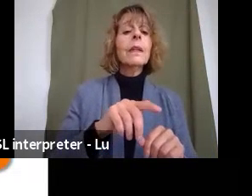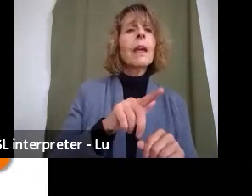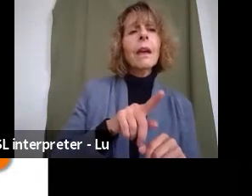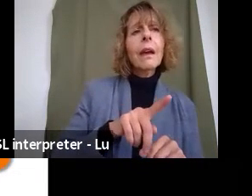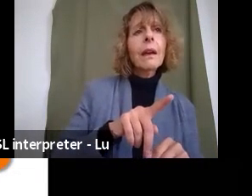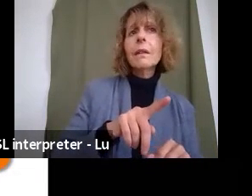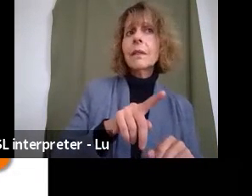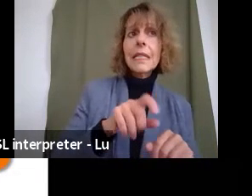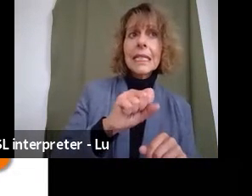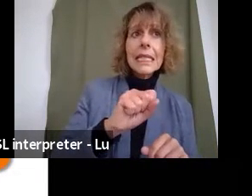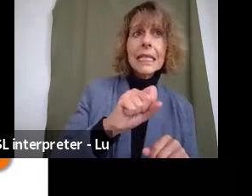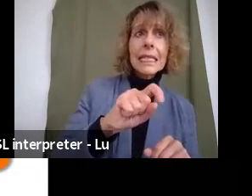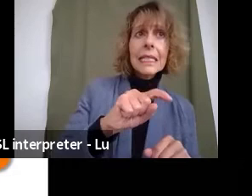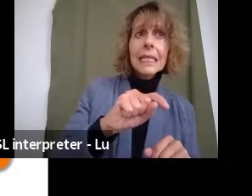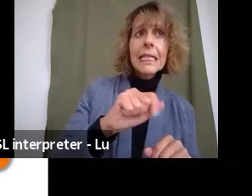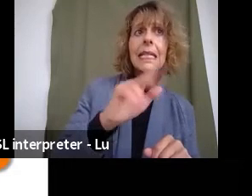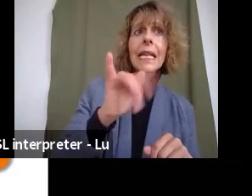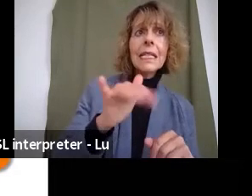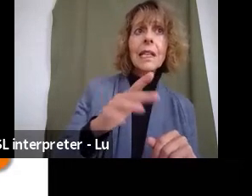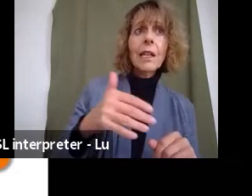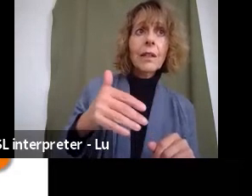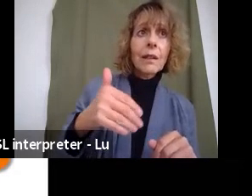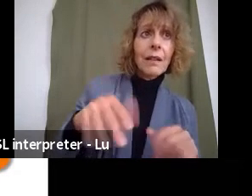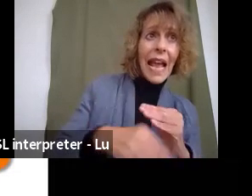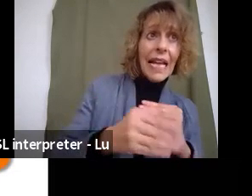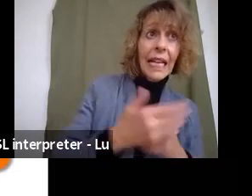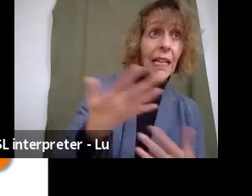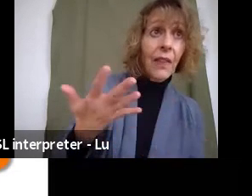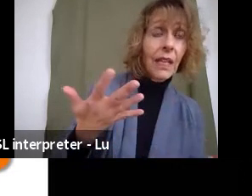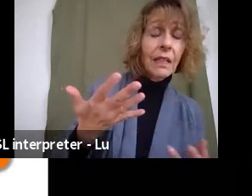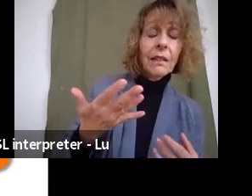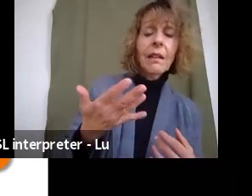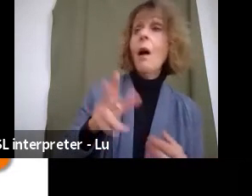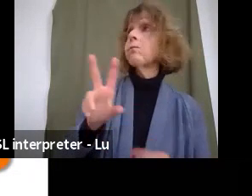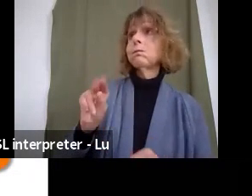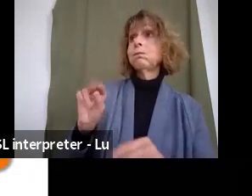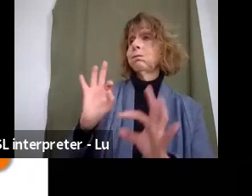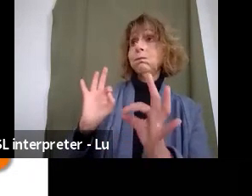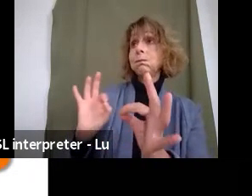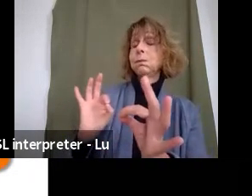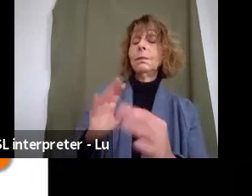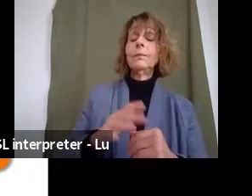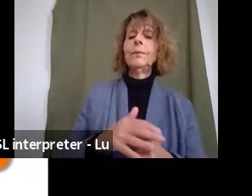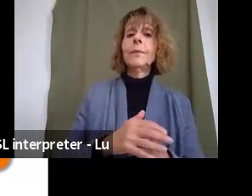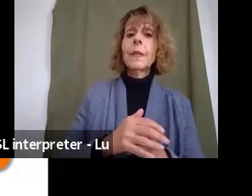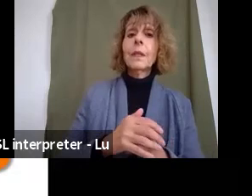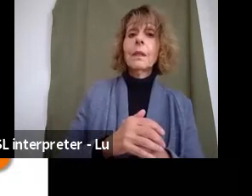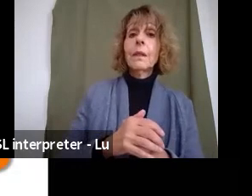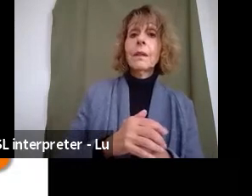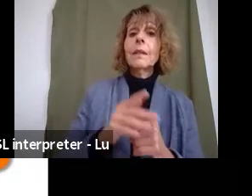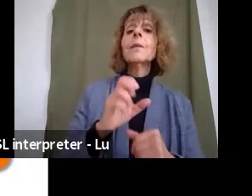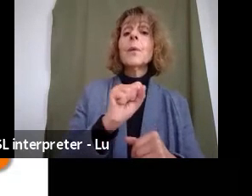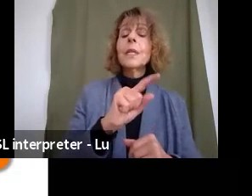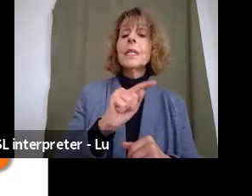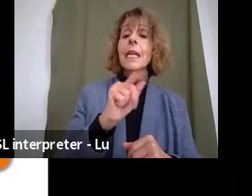No, you've done fine. Are there any other questions that people might have before we wrap